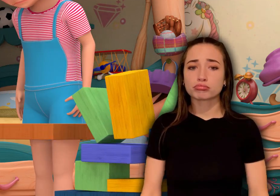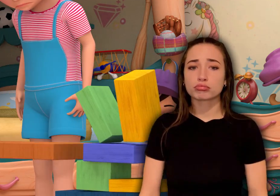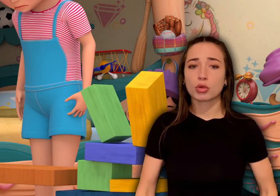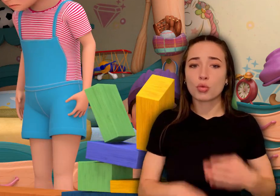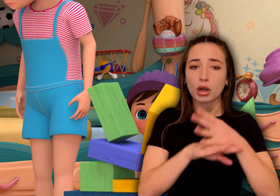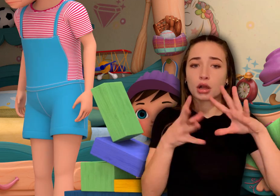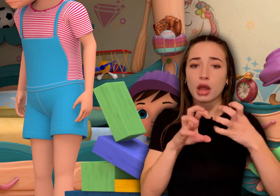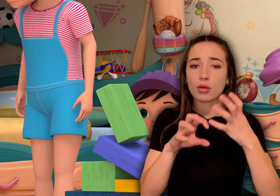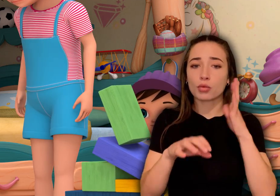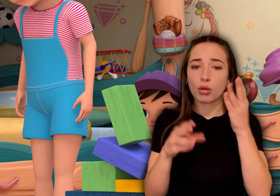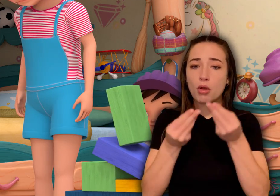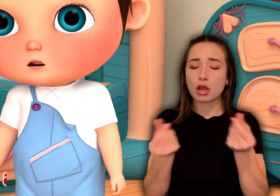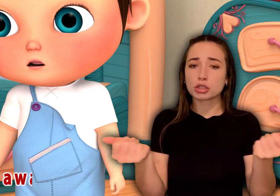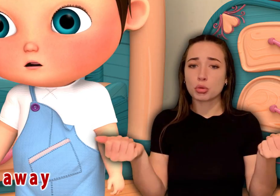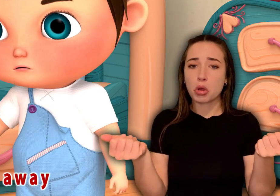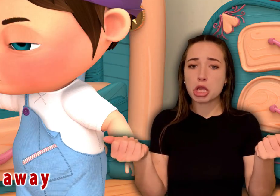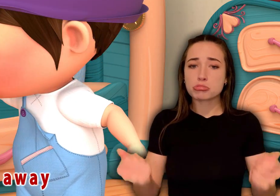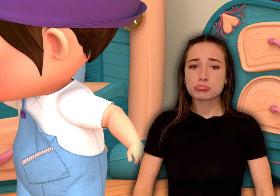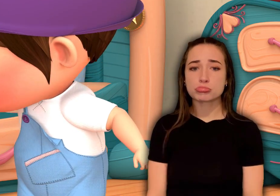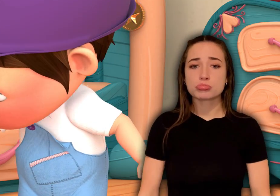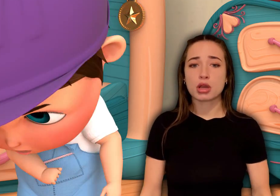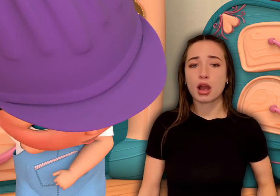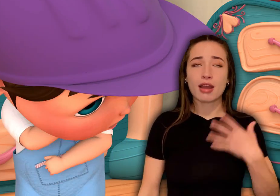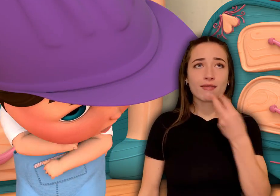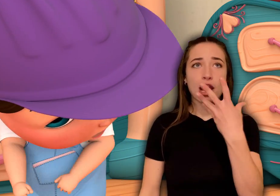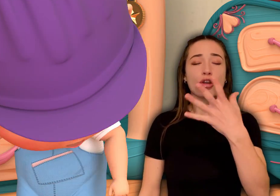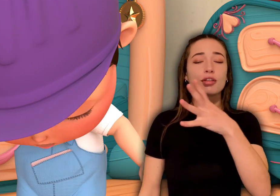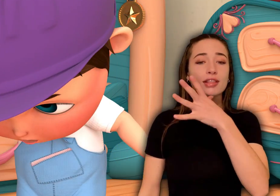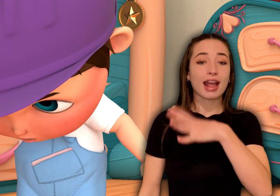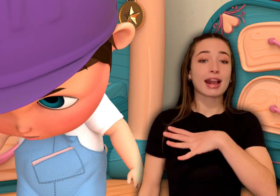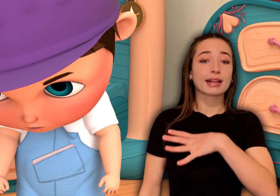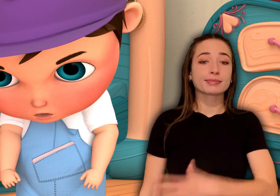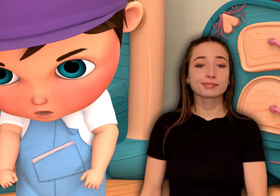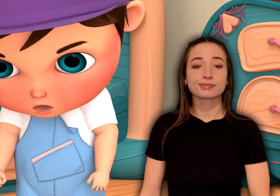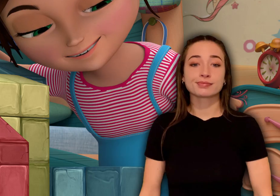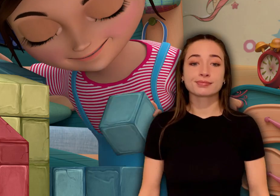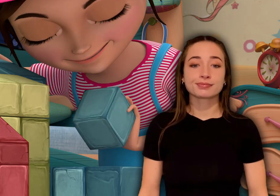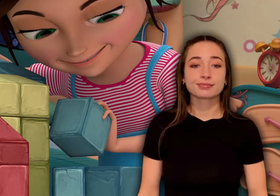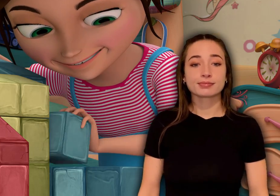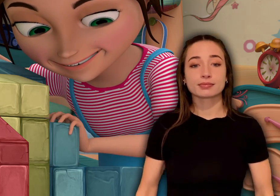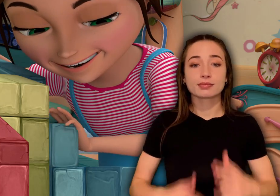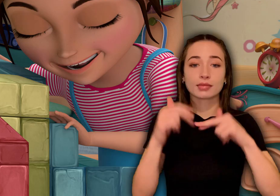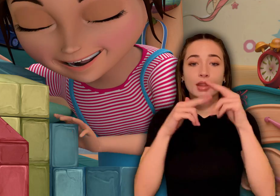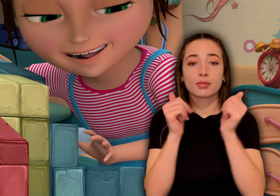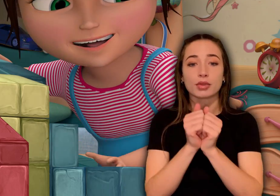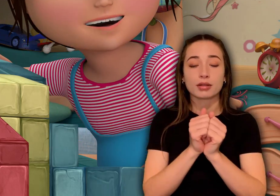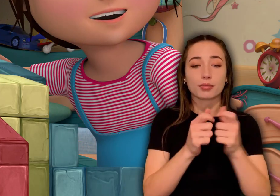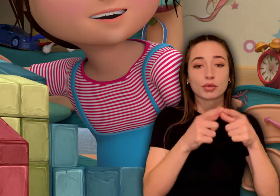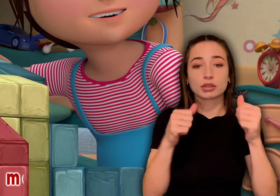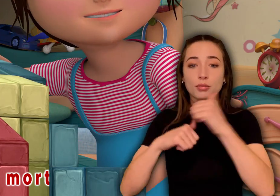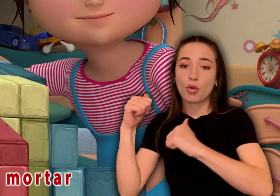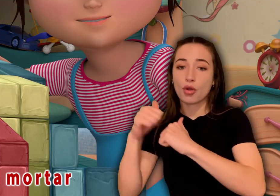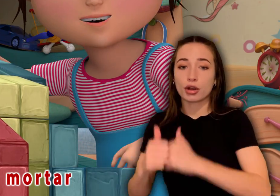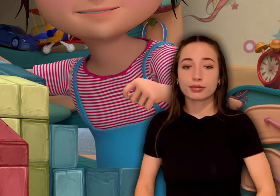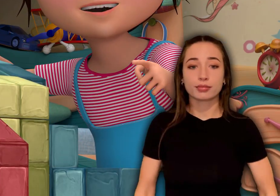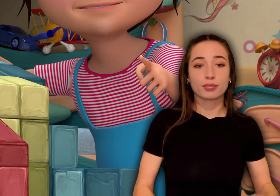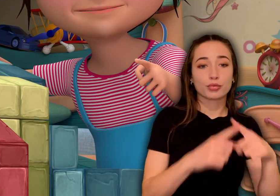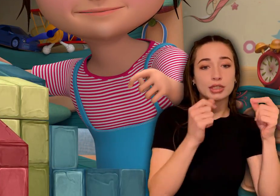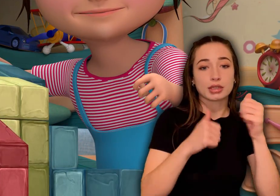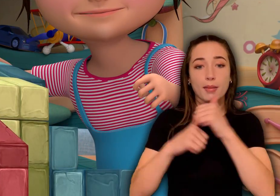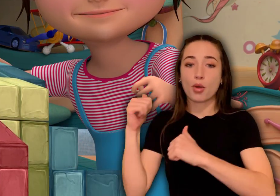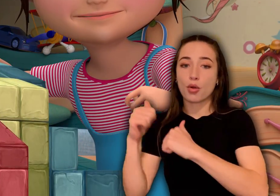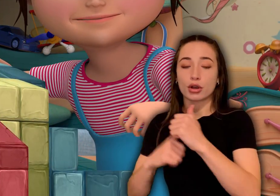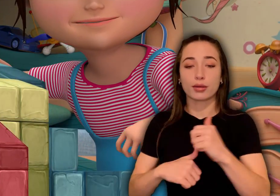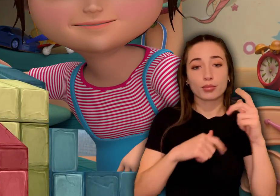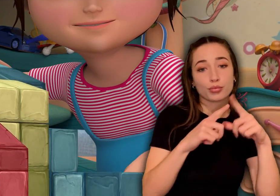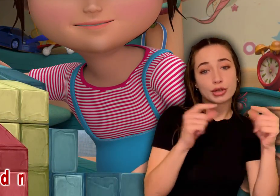away wooden clay will wash away my fair Ladi build it up with bricks and morar